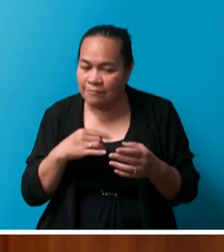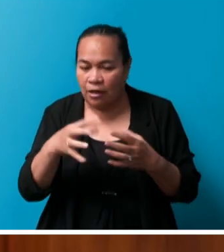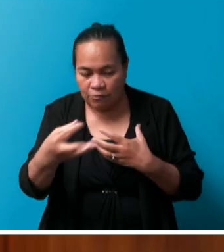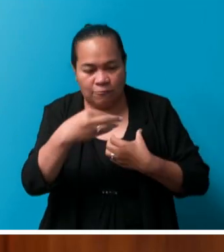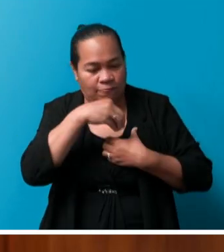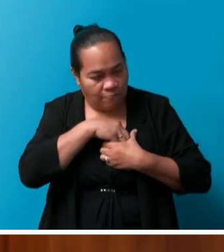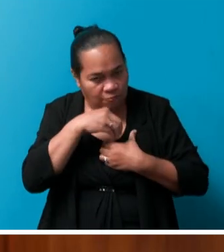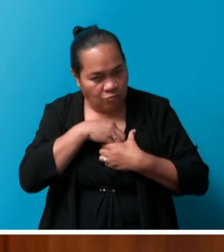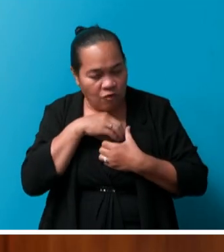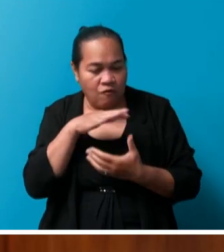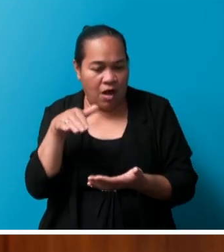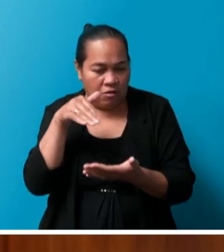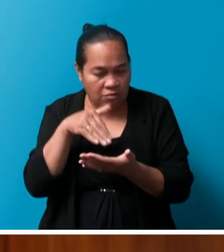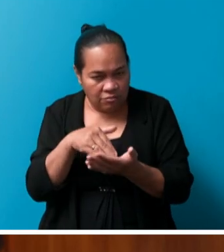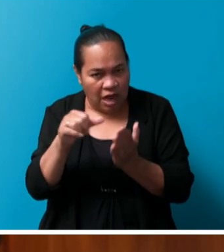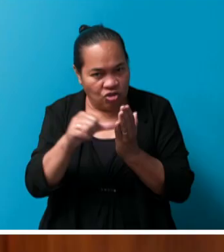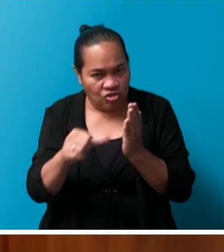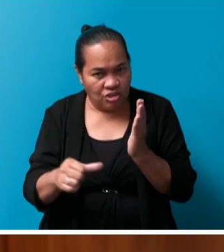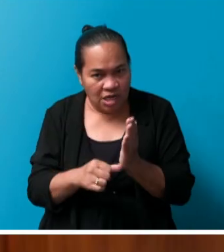agenda. Rural